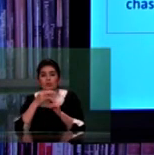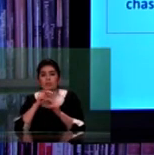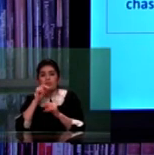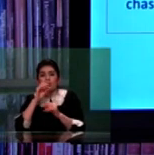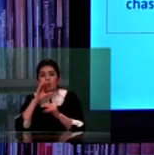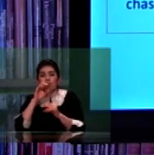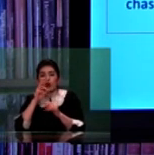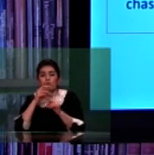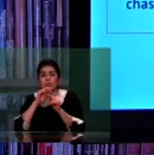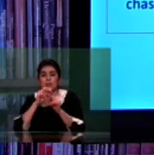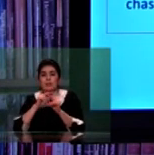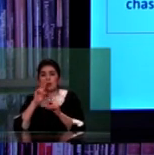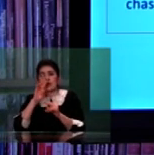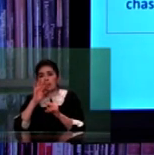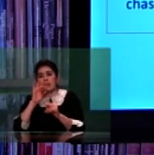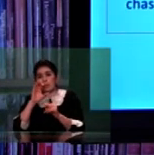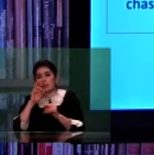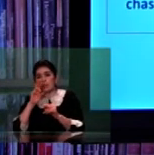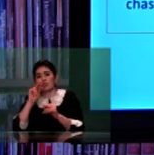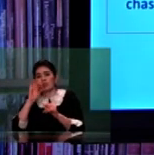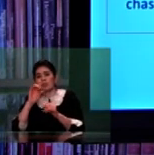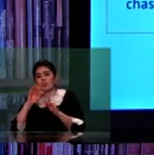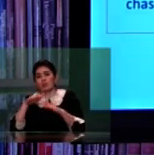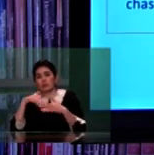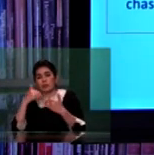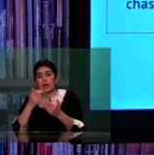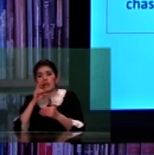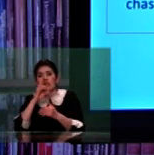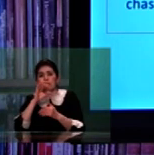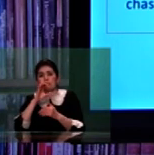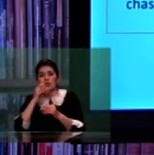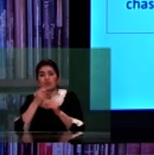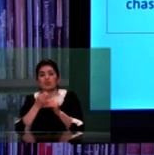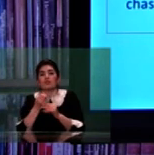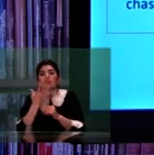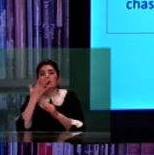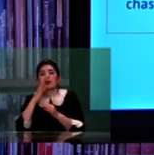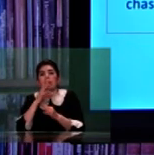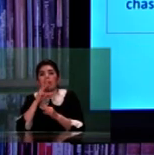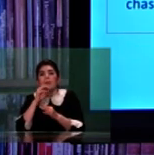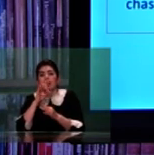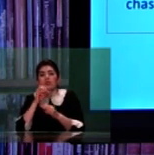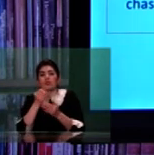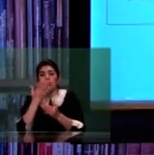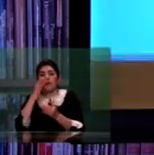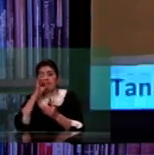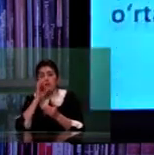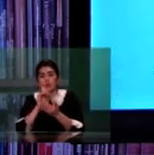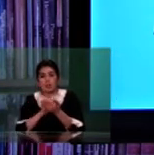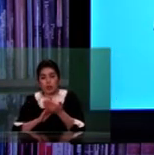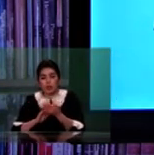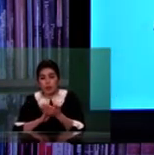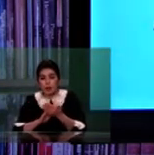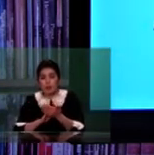chastotasi va nisbiy chastotasi berildi. Nisbiy chastotasi necha marta takrorlangani, necha foizligida eslab